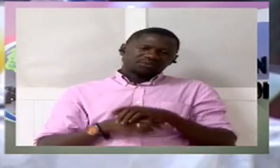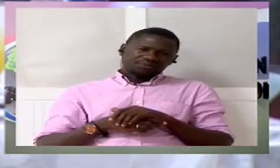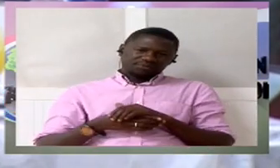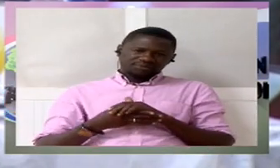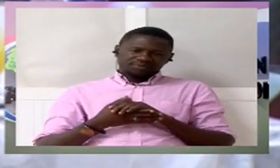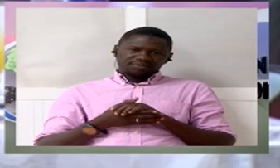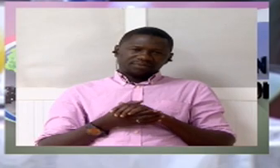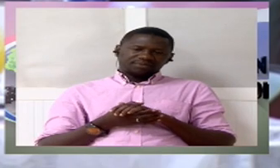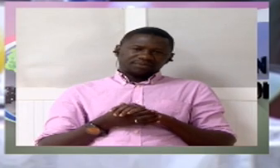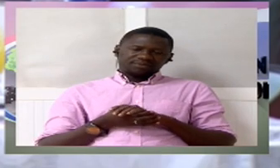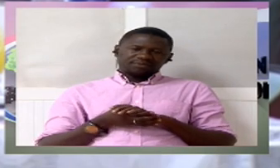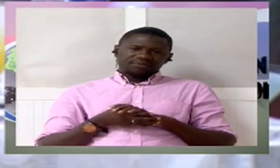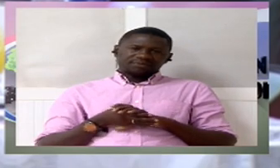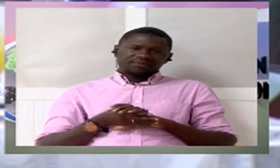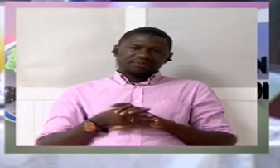questioned.